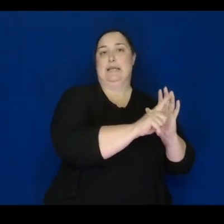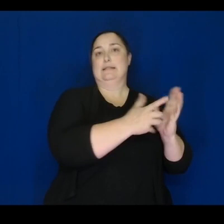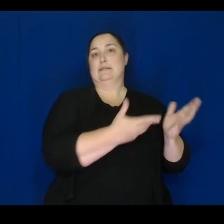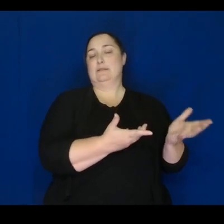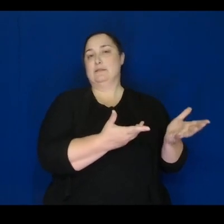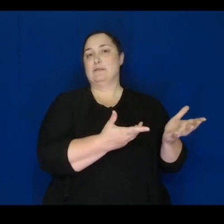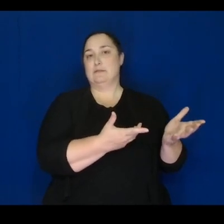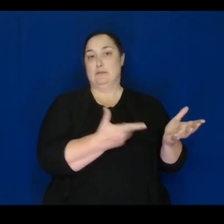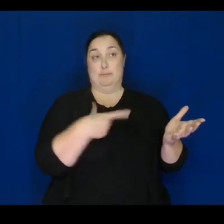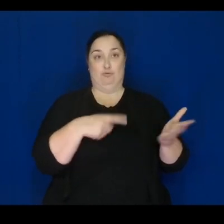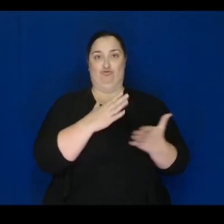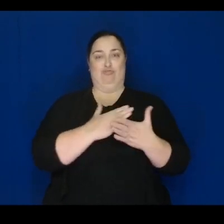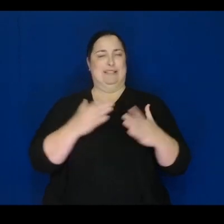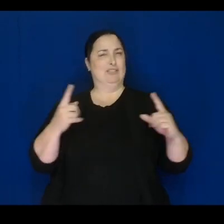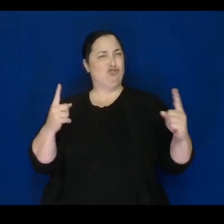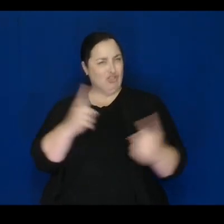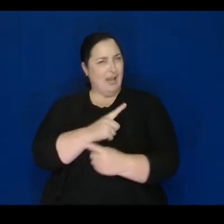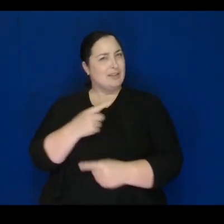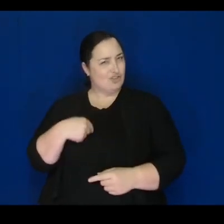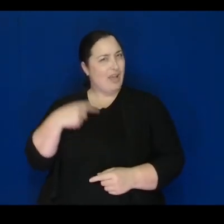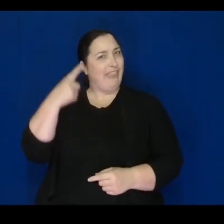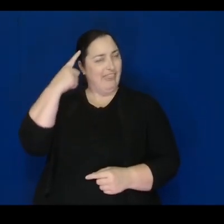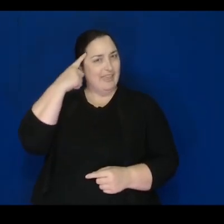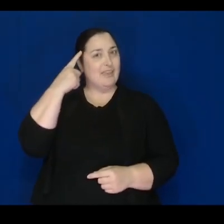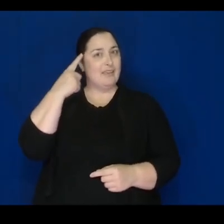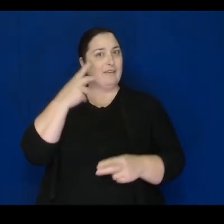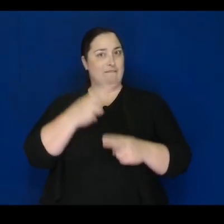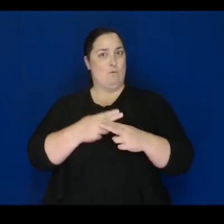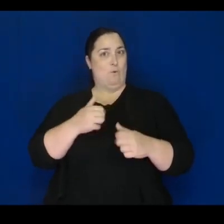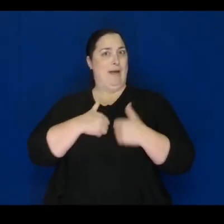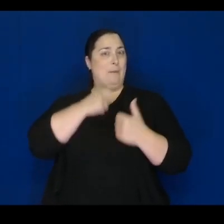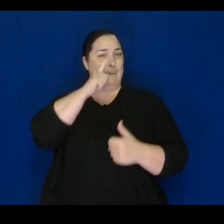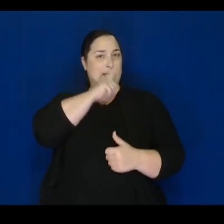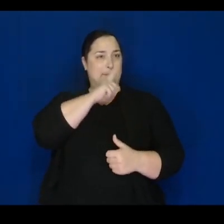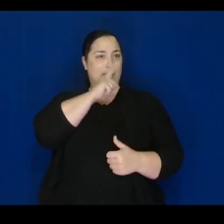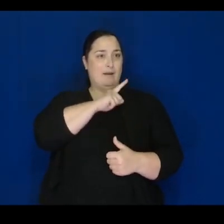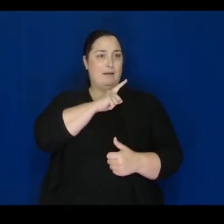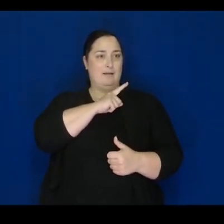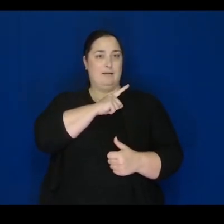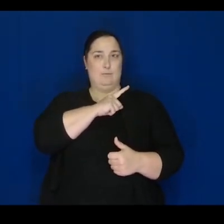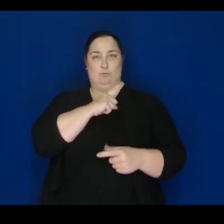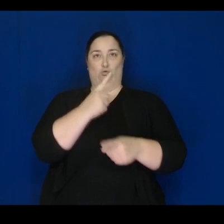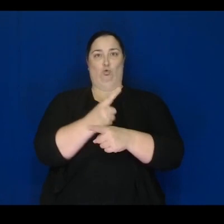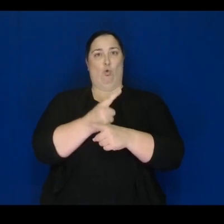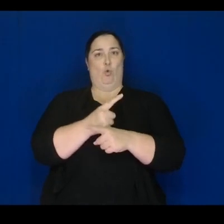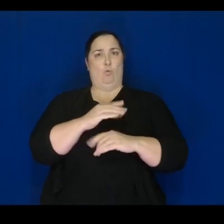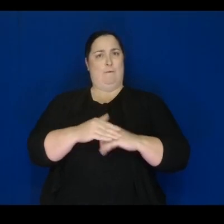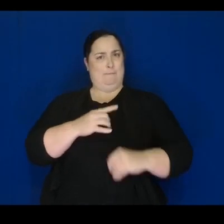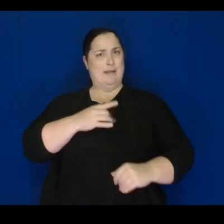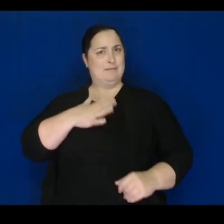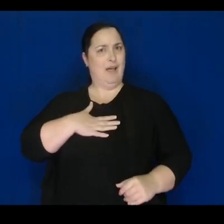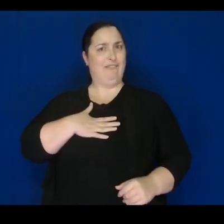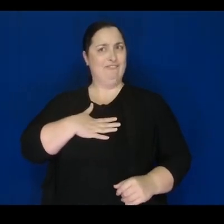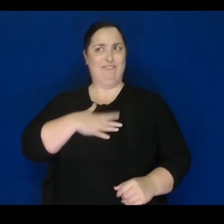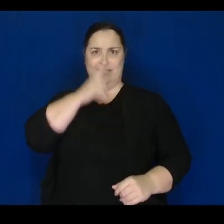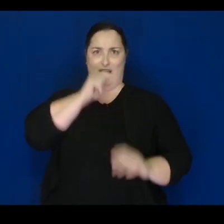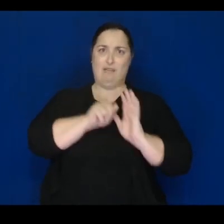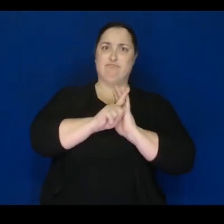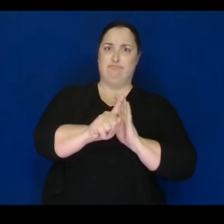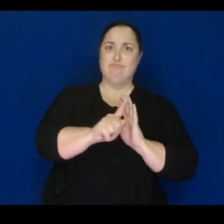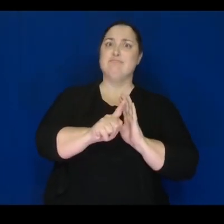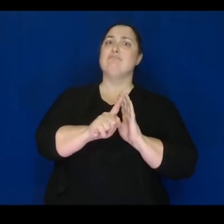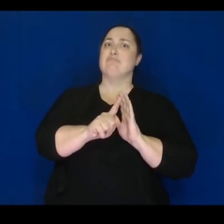the tide has really changed, I think, for our people, where we're speaking for ourselves now, and we